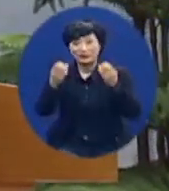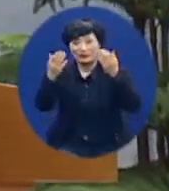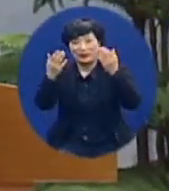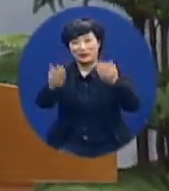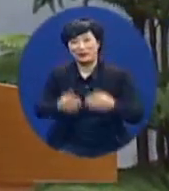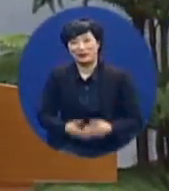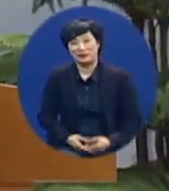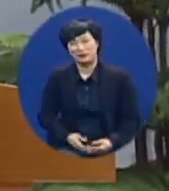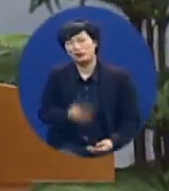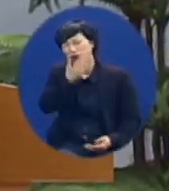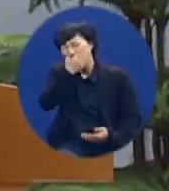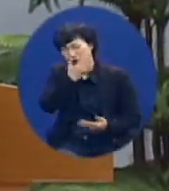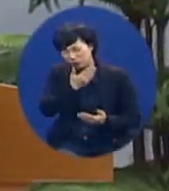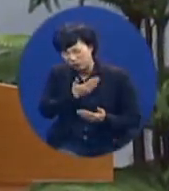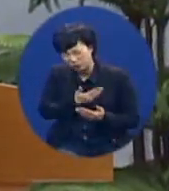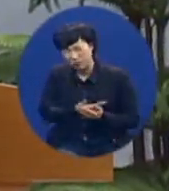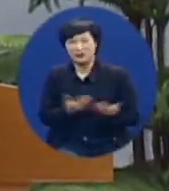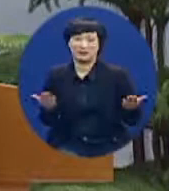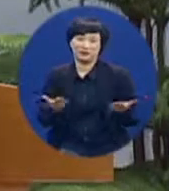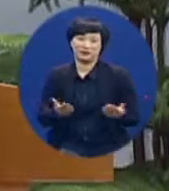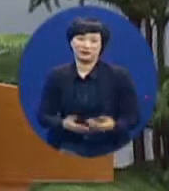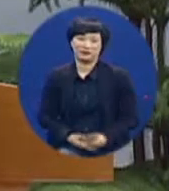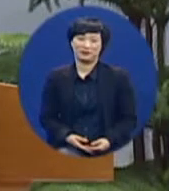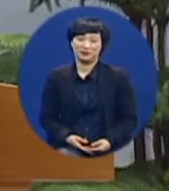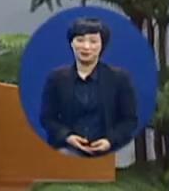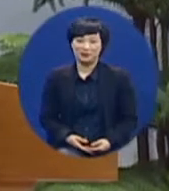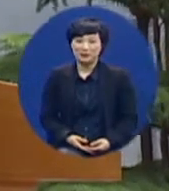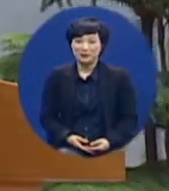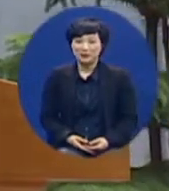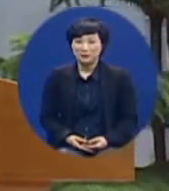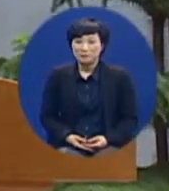Hallelujah. This is very important.